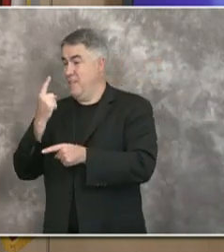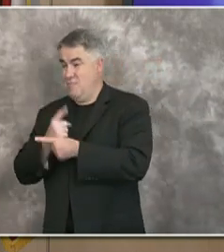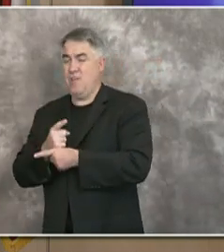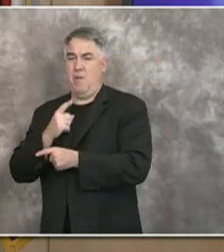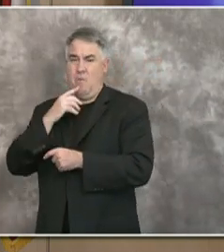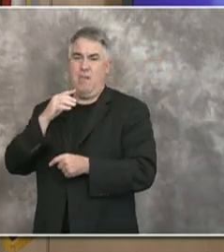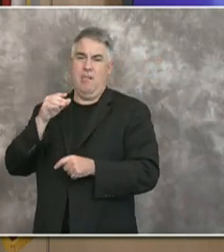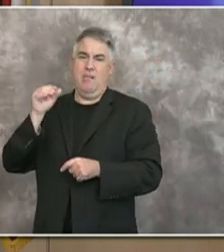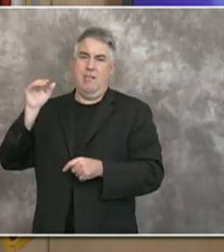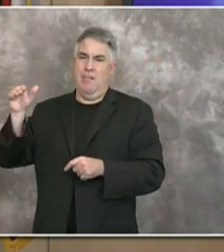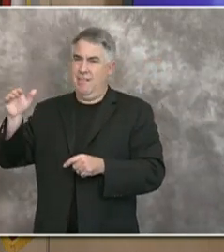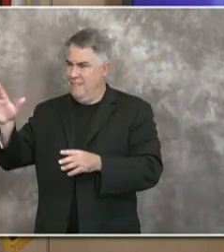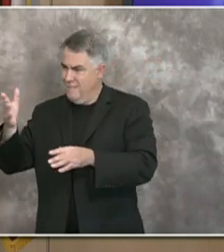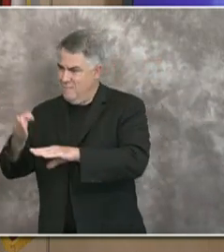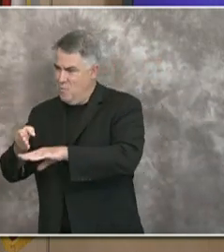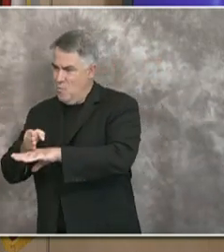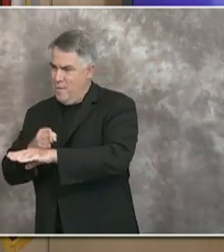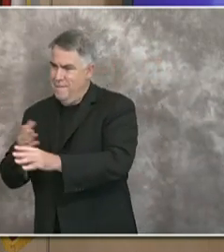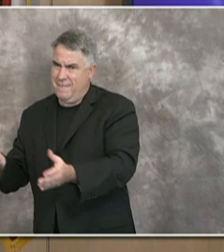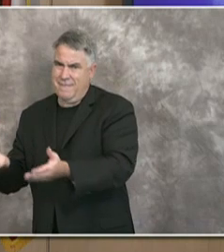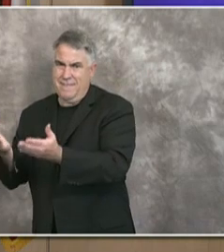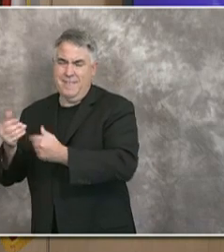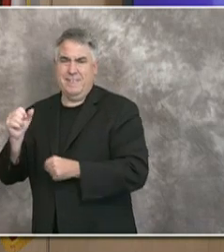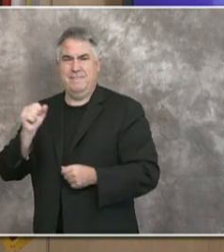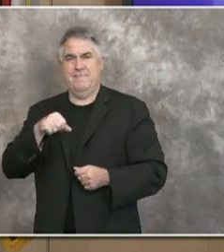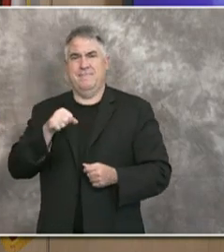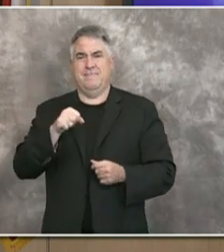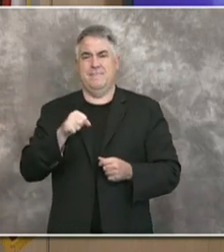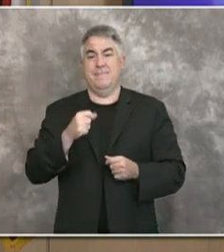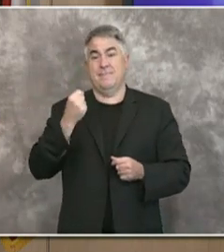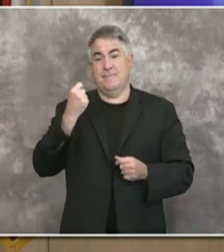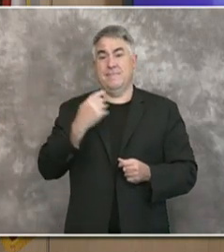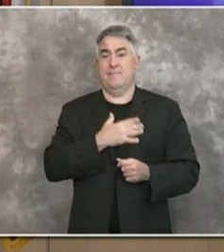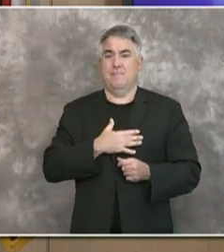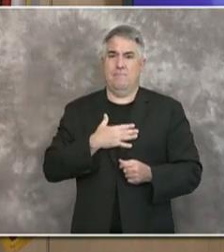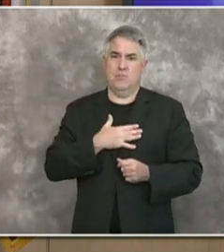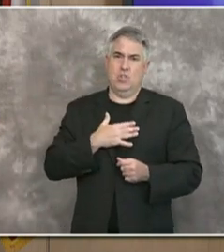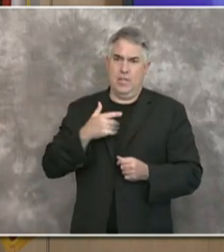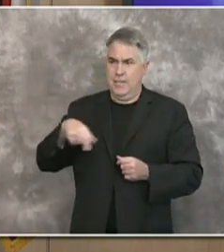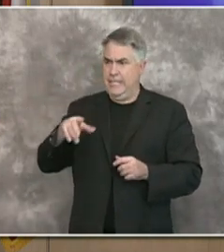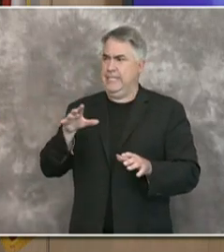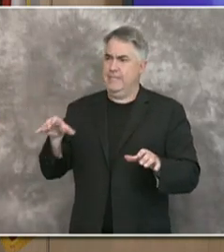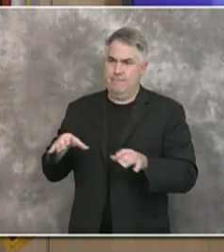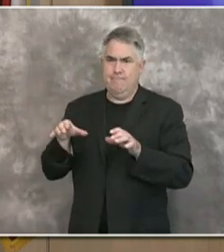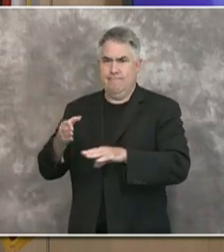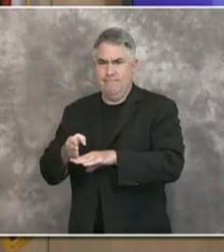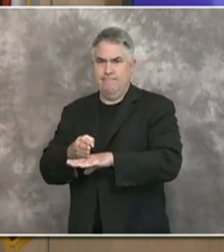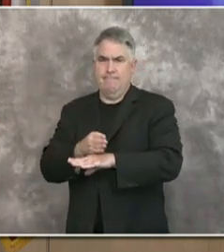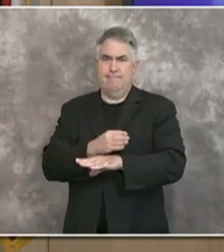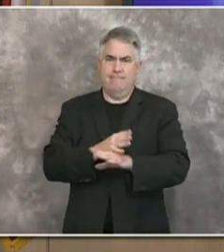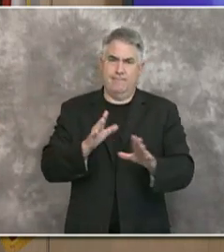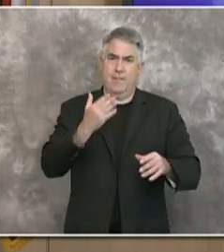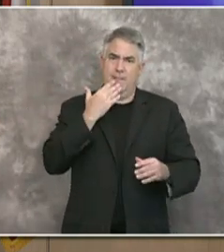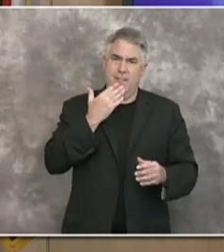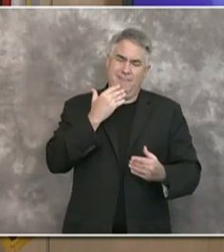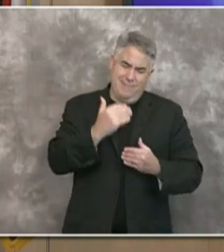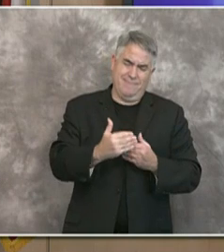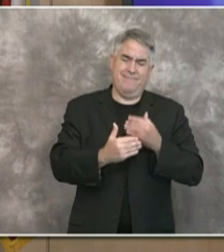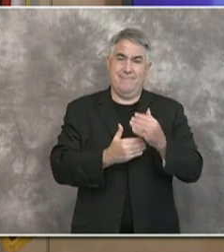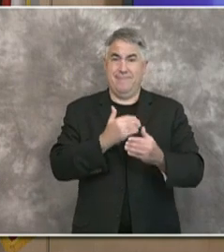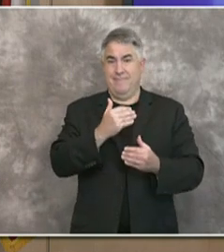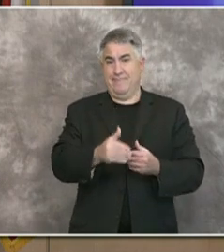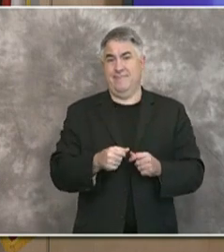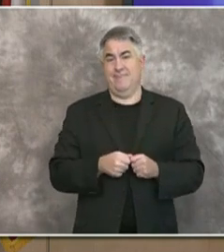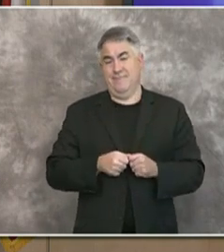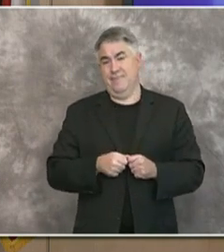better job here." And so we appreciate what they're doing, and we appreciate the way they're moving. And we recognize that this is